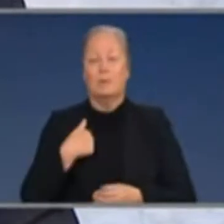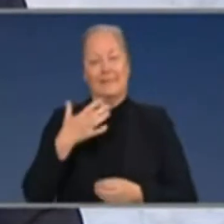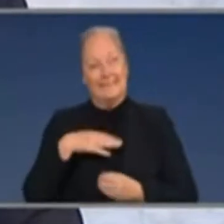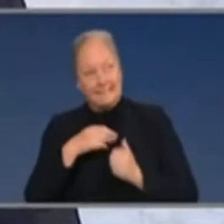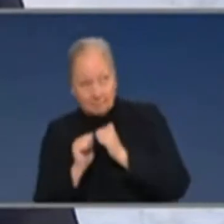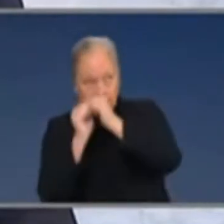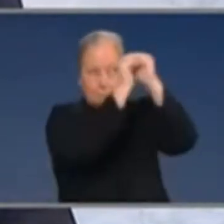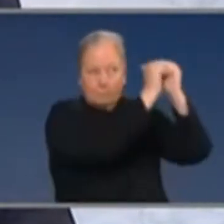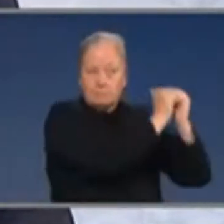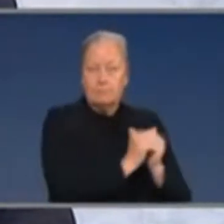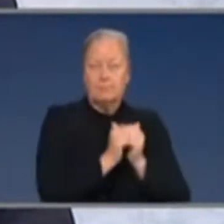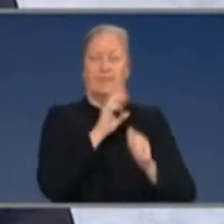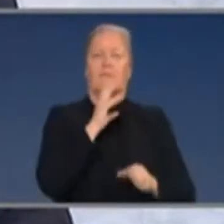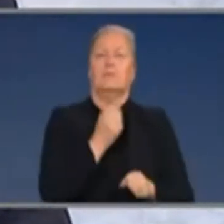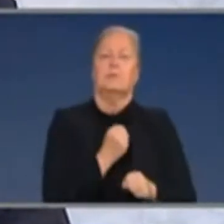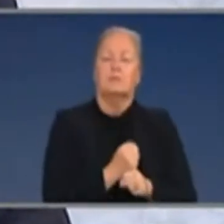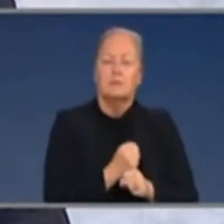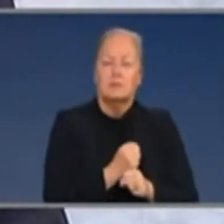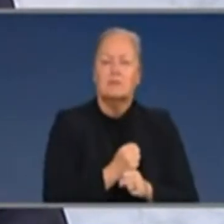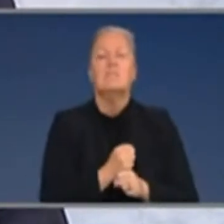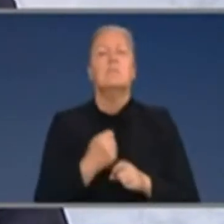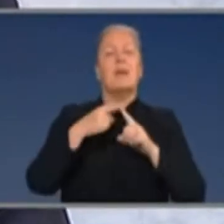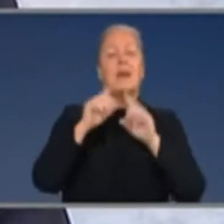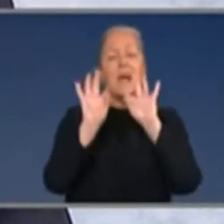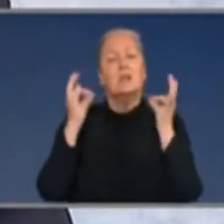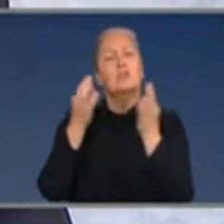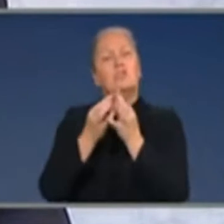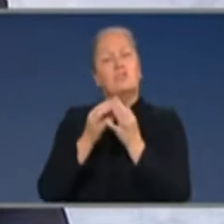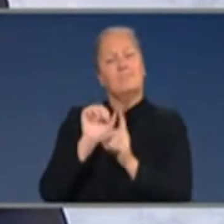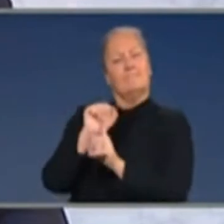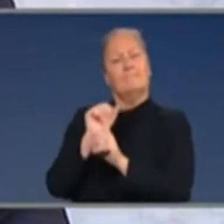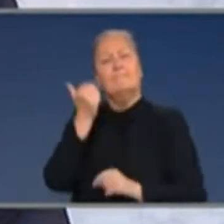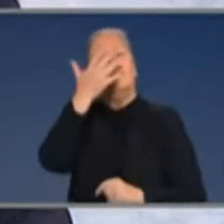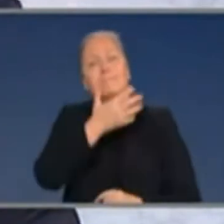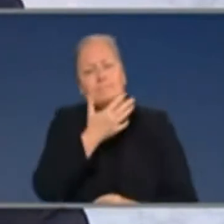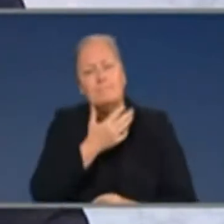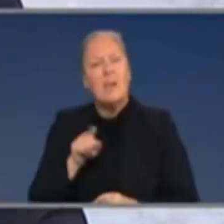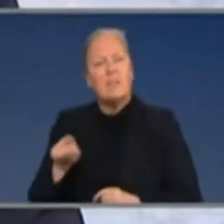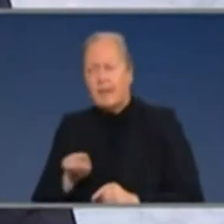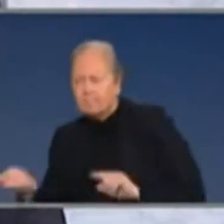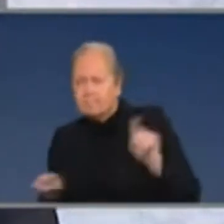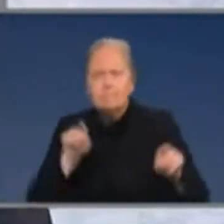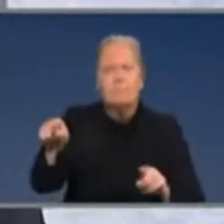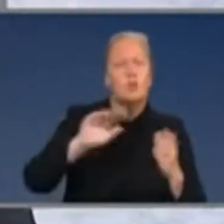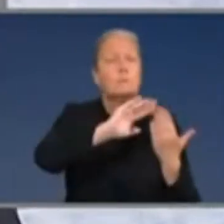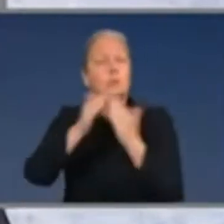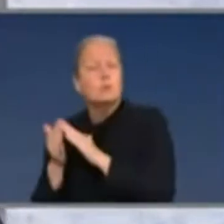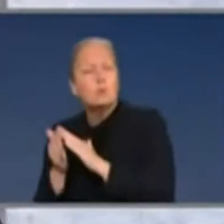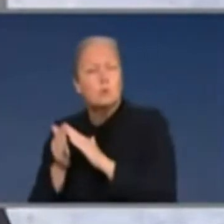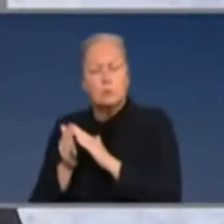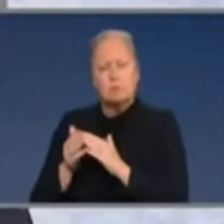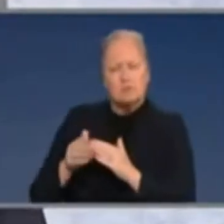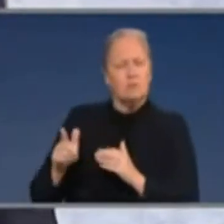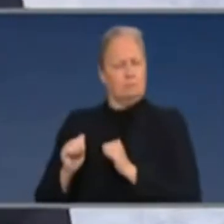territory governments, but also with the delivery agencies of Indigenous organisations which are on the ground making a difference. Secondly,